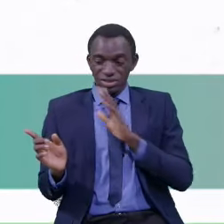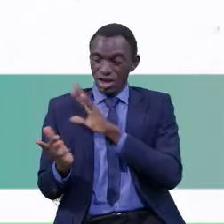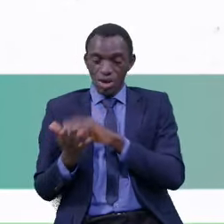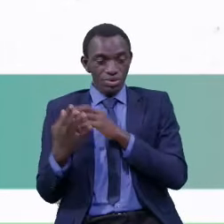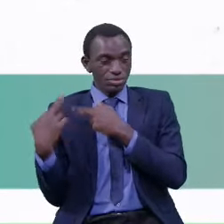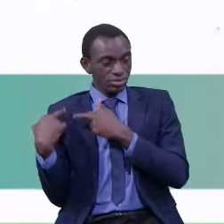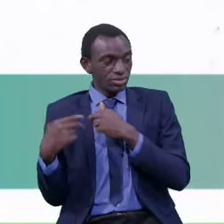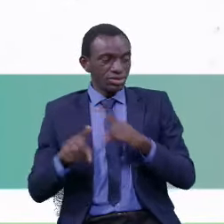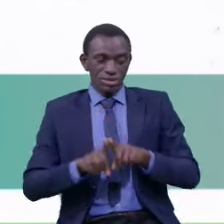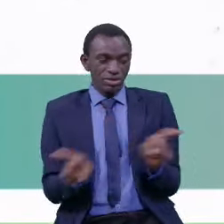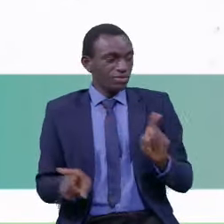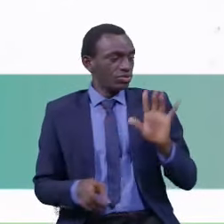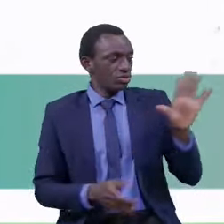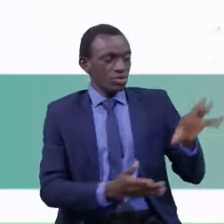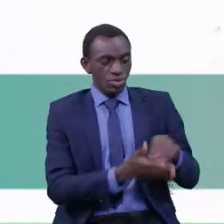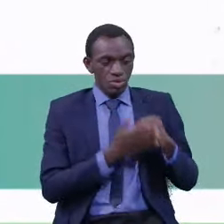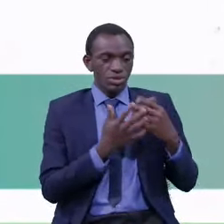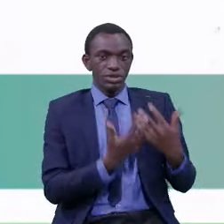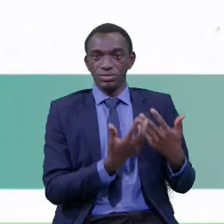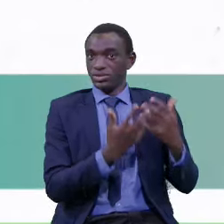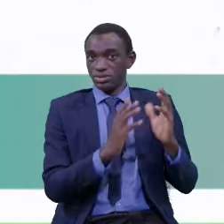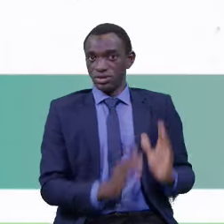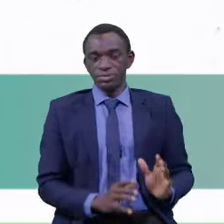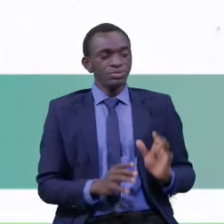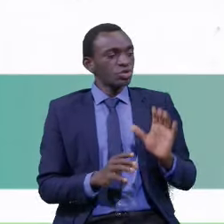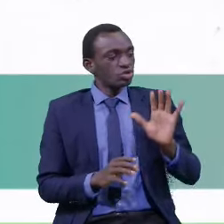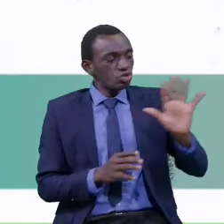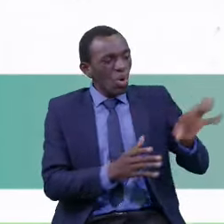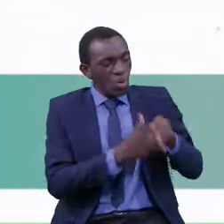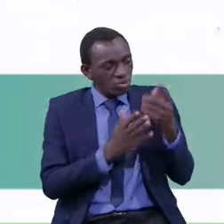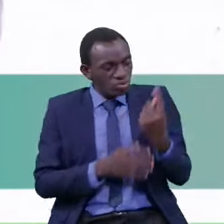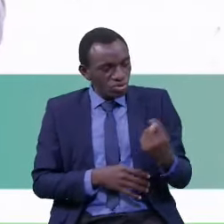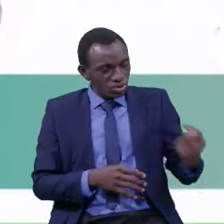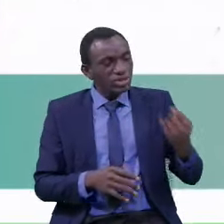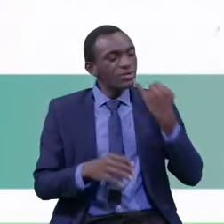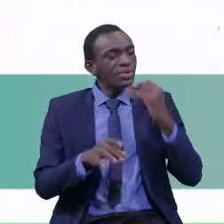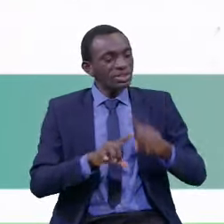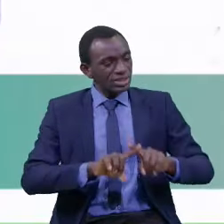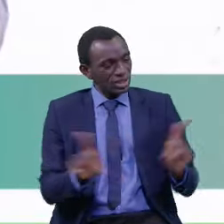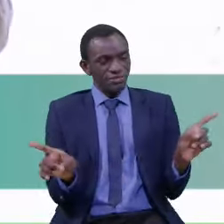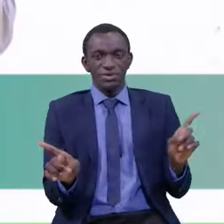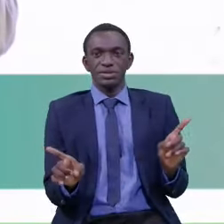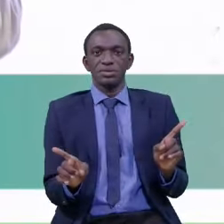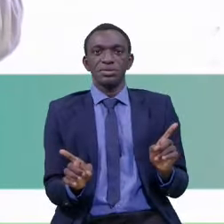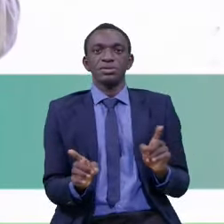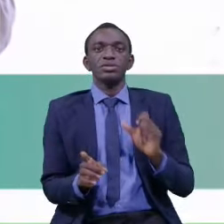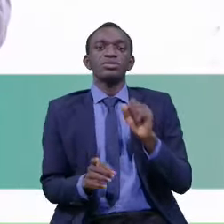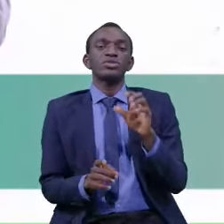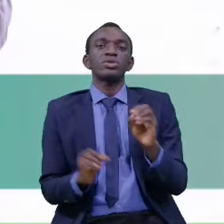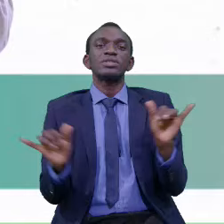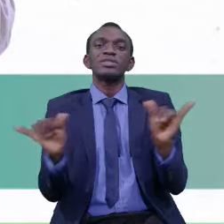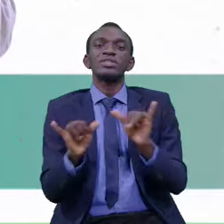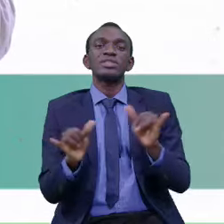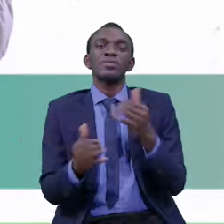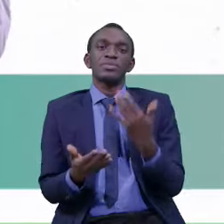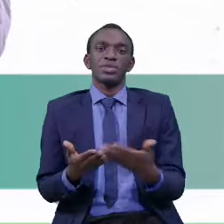and the tools that fit what God has called you to do. The same thing as we look at